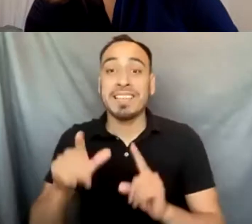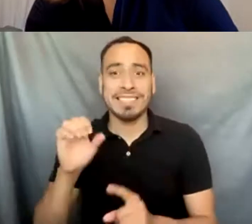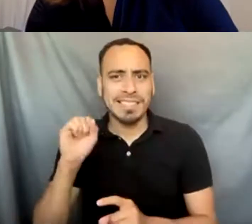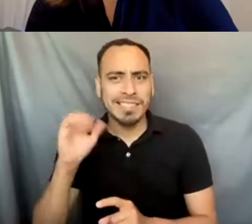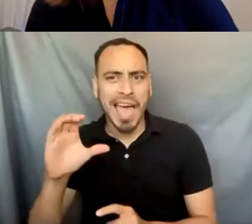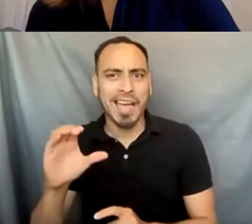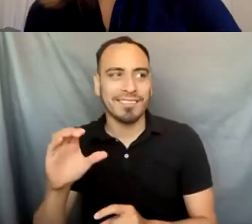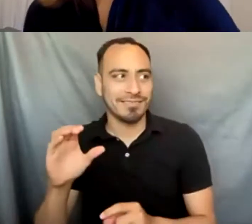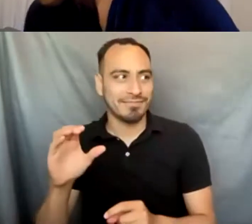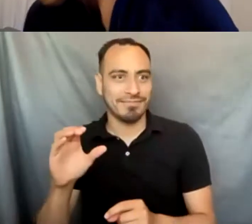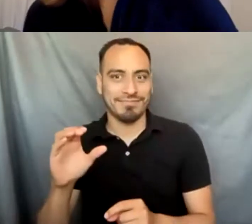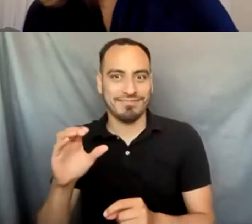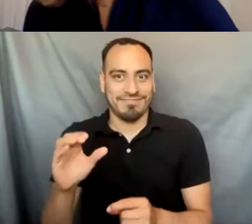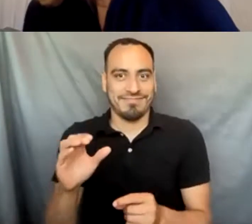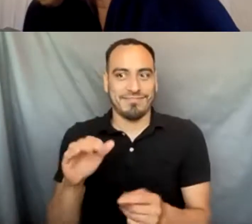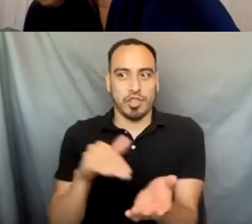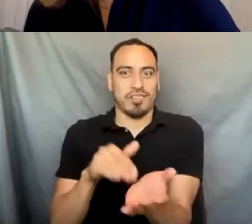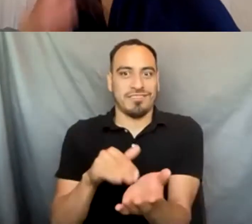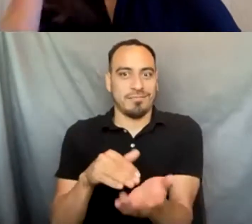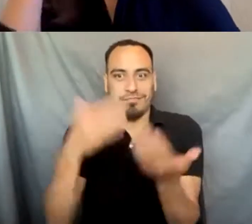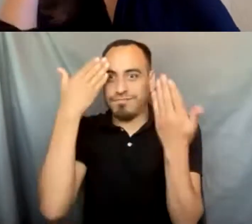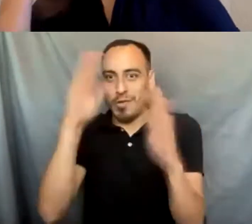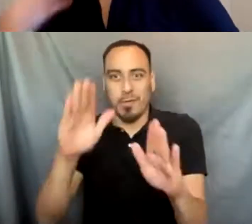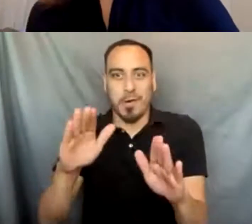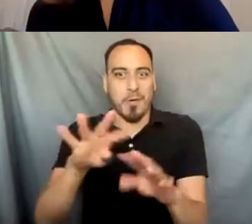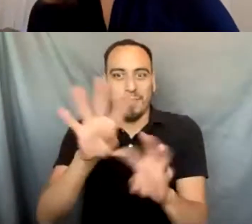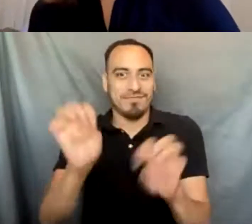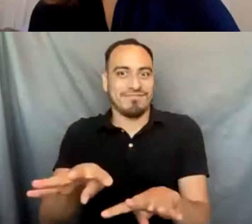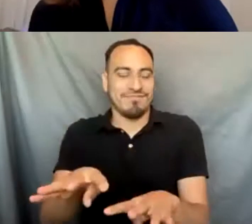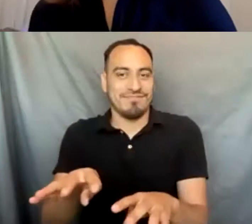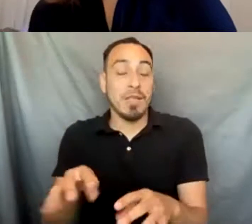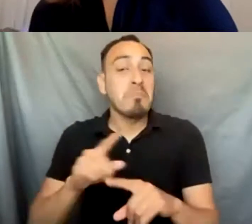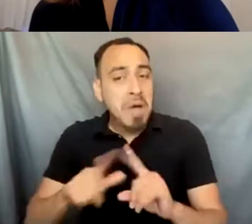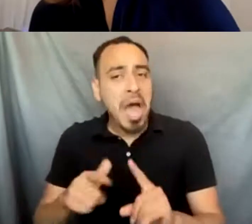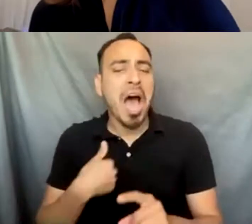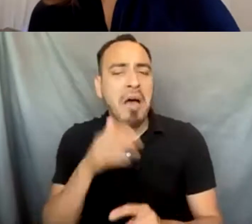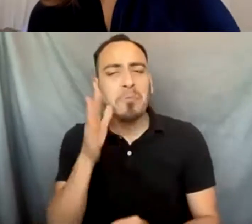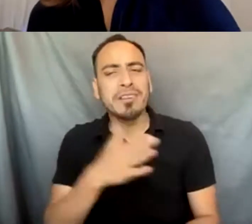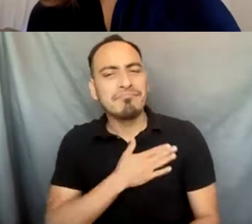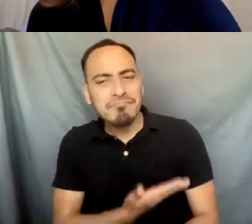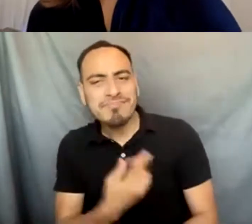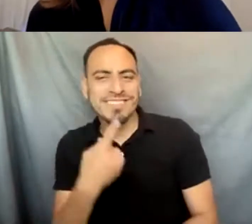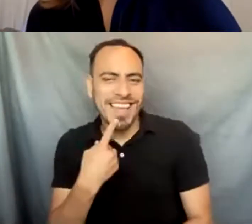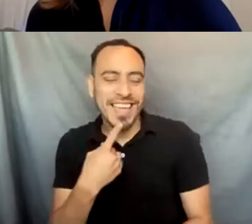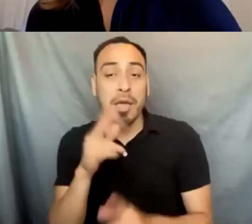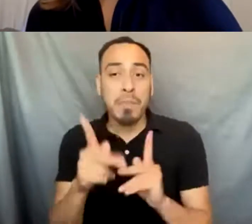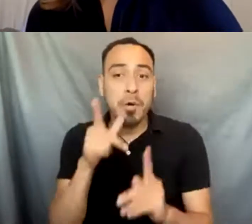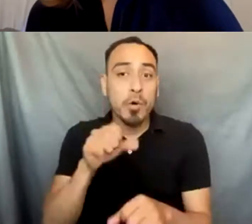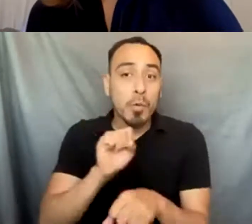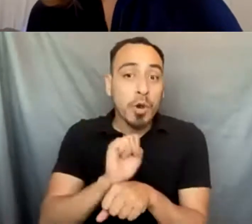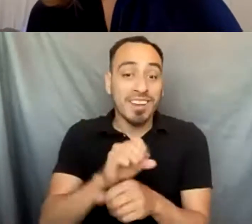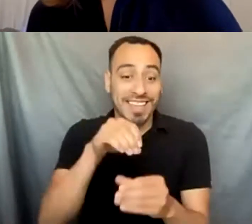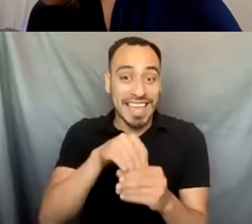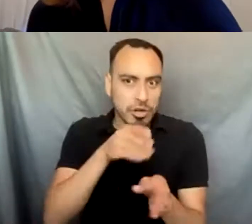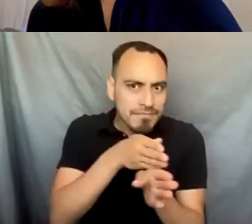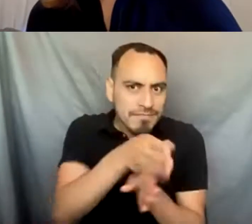employees of various types of work. But I will also take a venture to say that those of us who work on COVID response in public health are